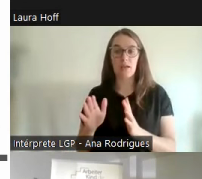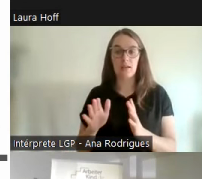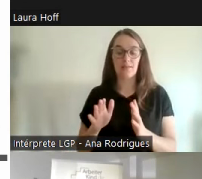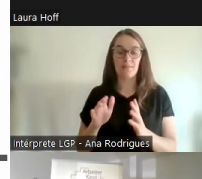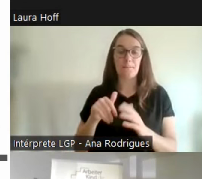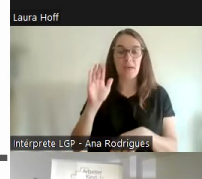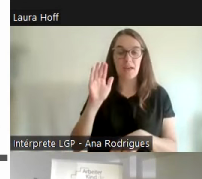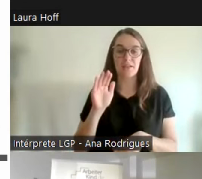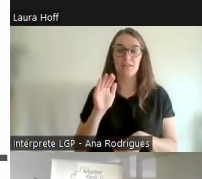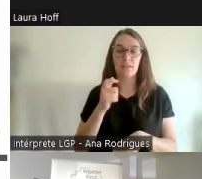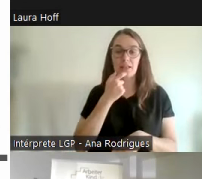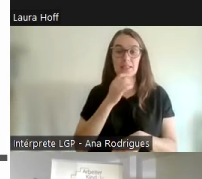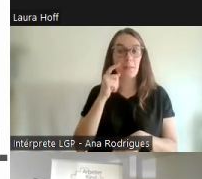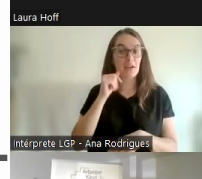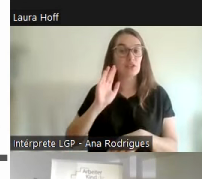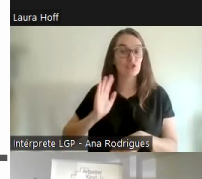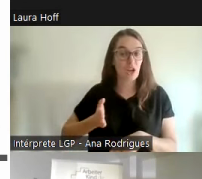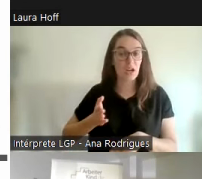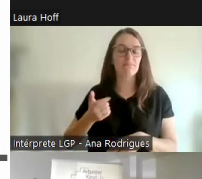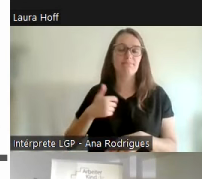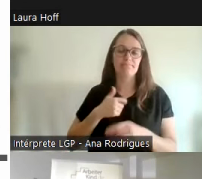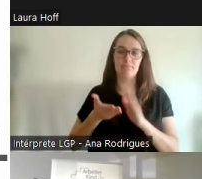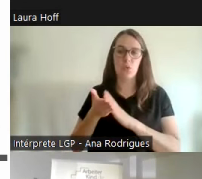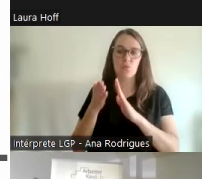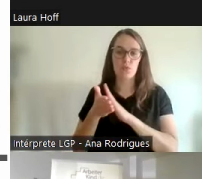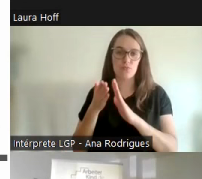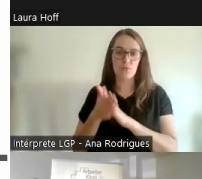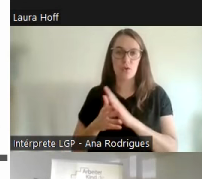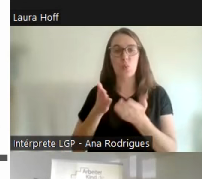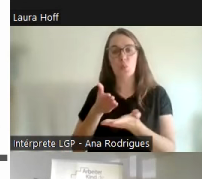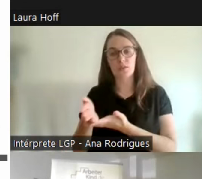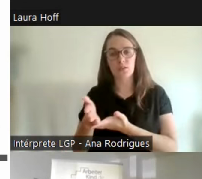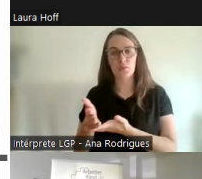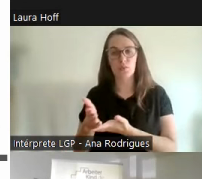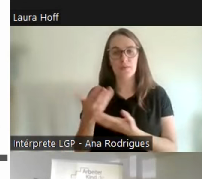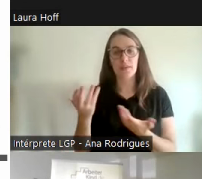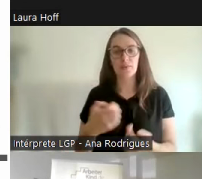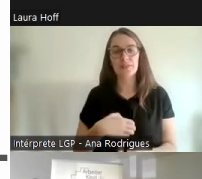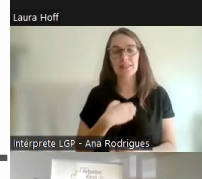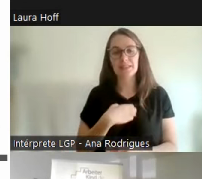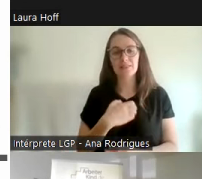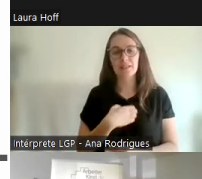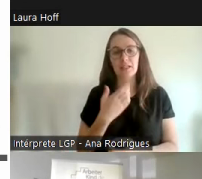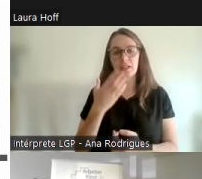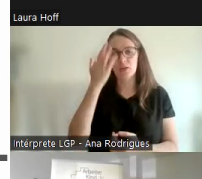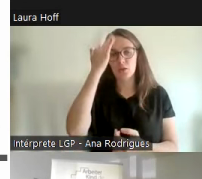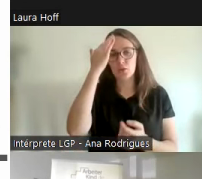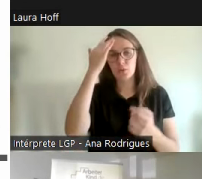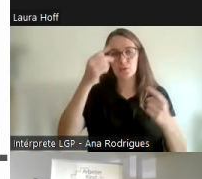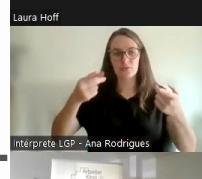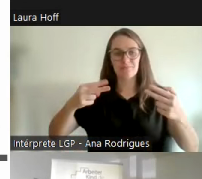of whose parents already had degrees move on to college. So these small blue numbers here are the transition rates.